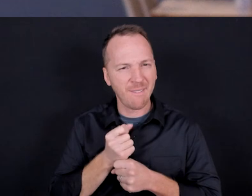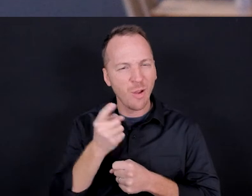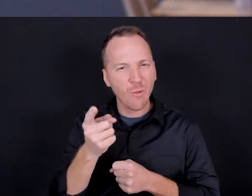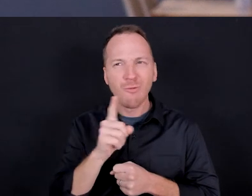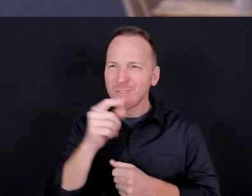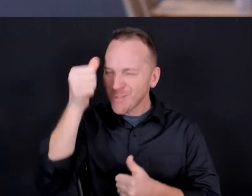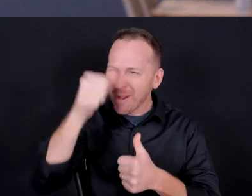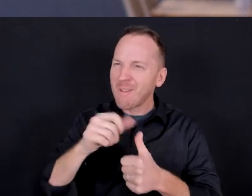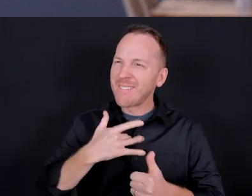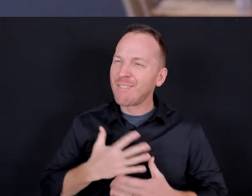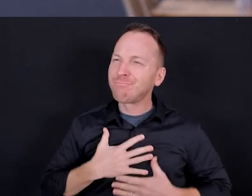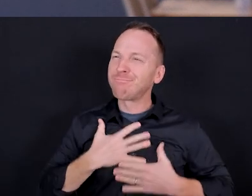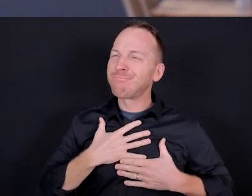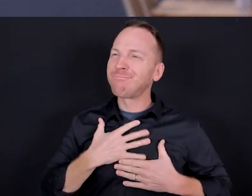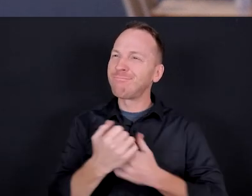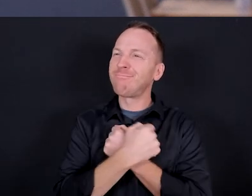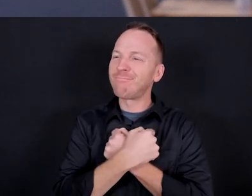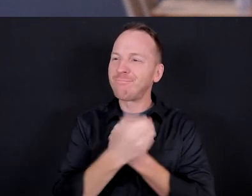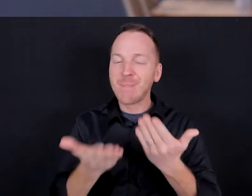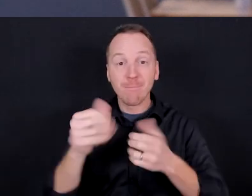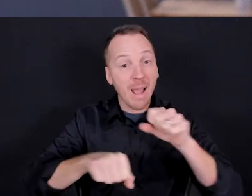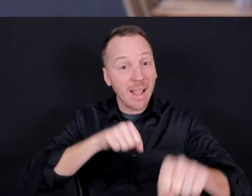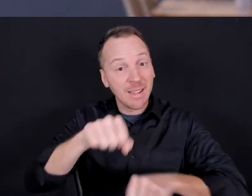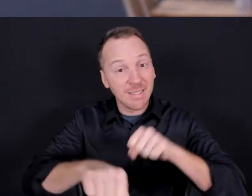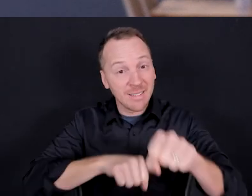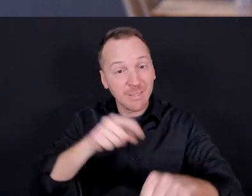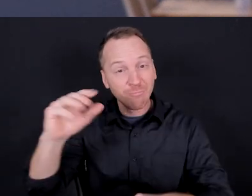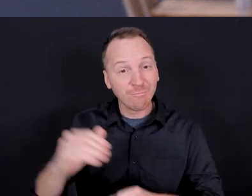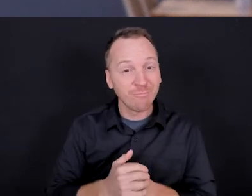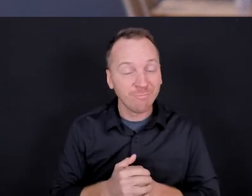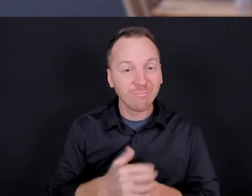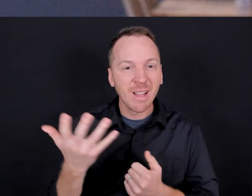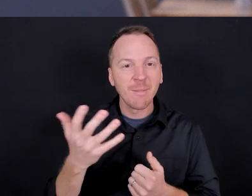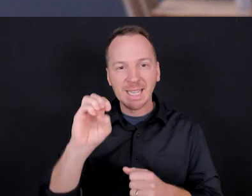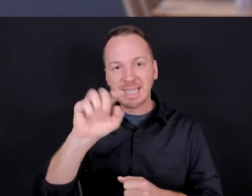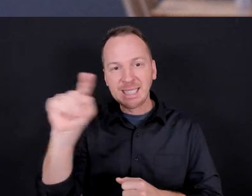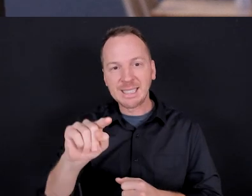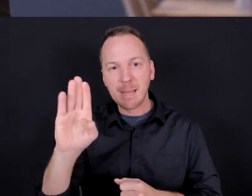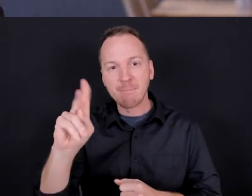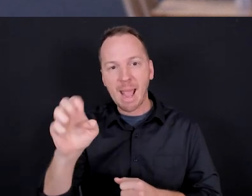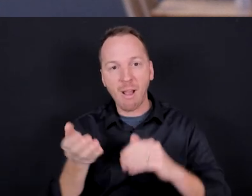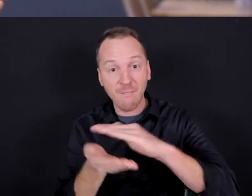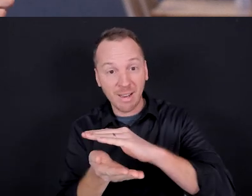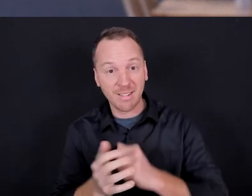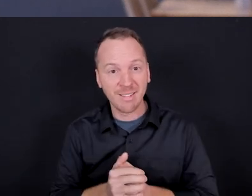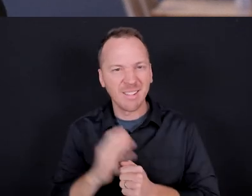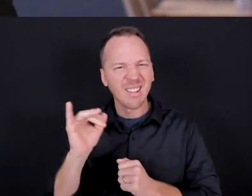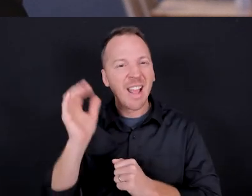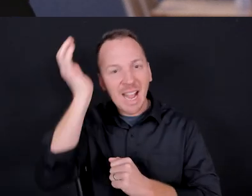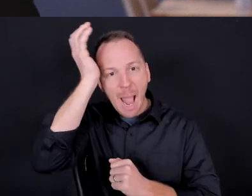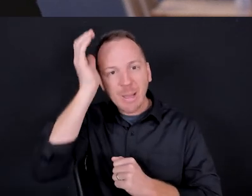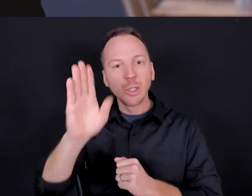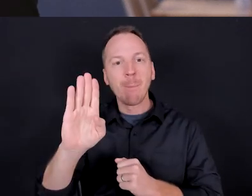fondly remember it. Perhaps it was a bike, an easy bake oven, a Cabbage Patch